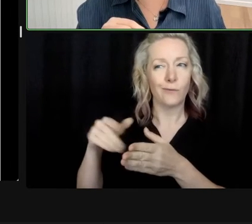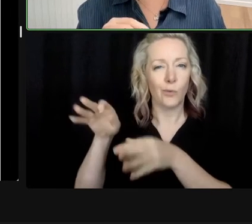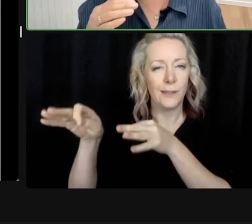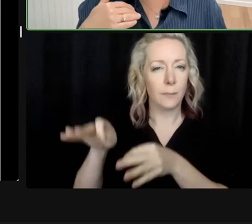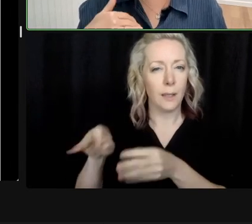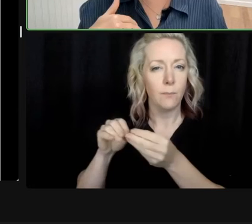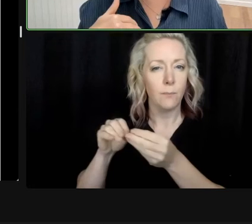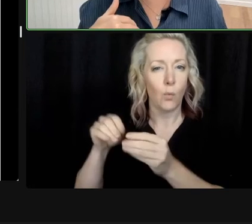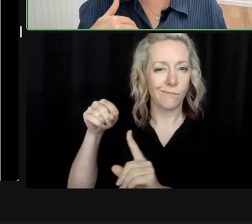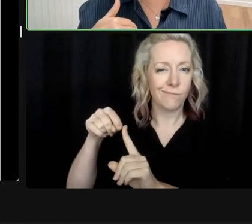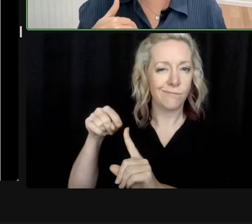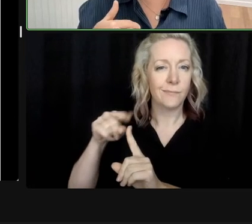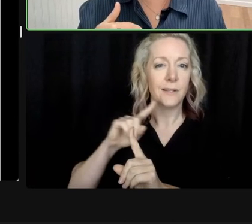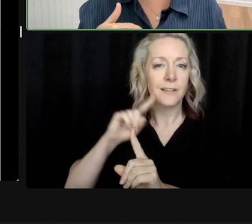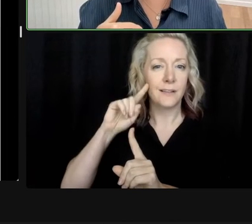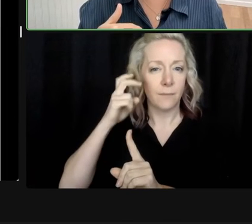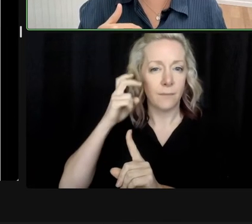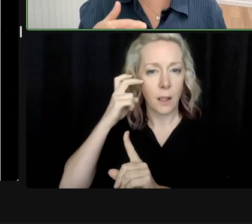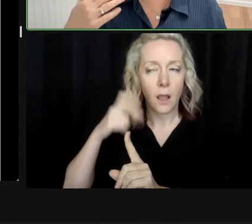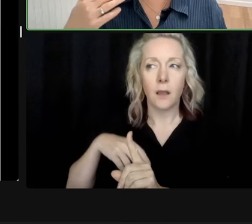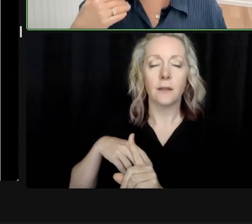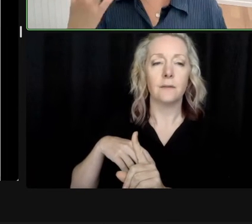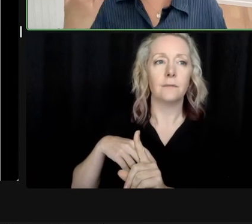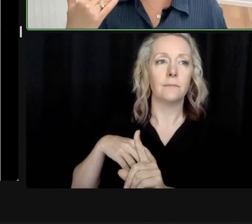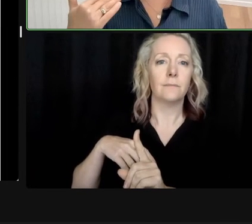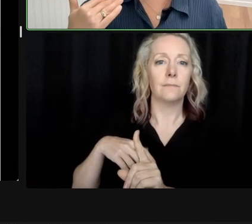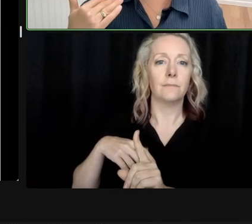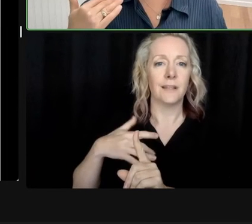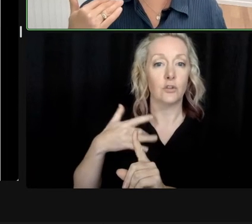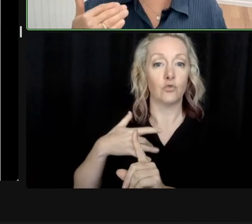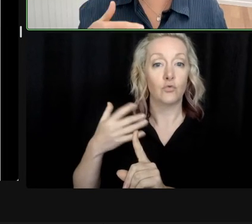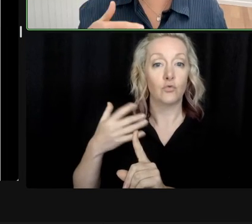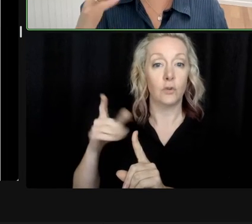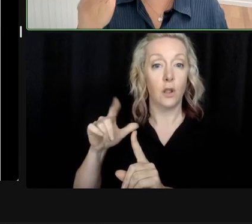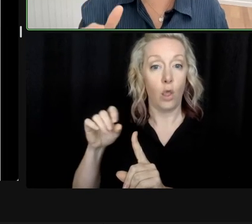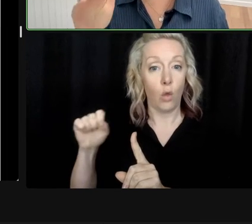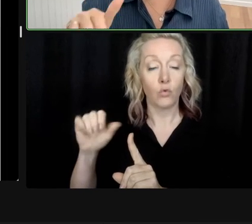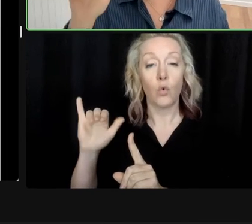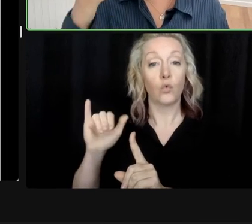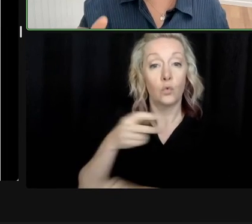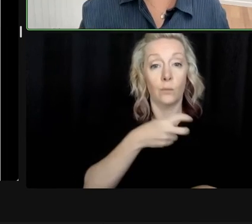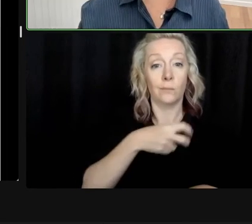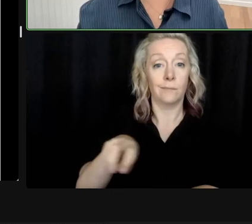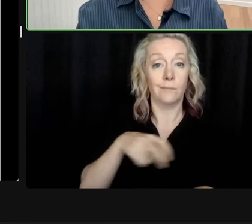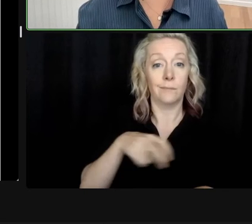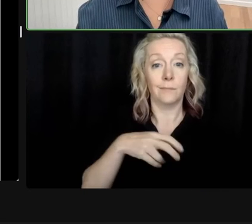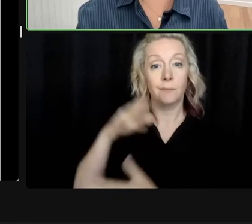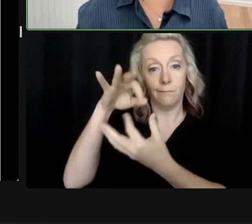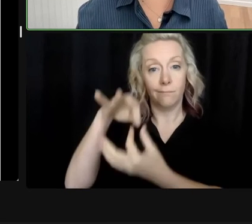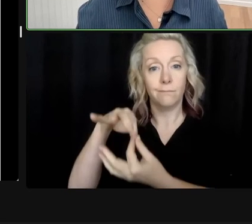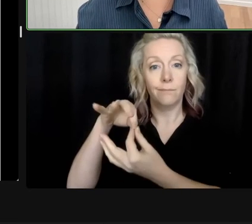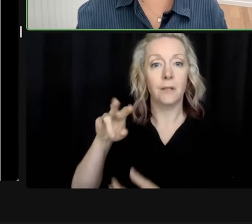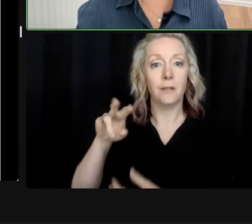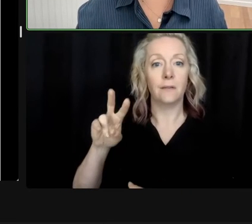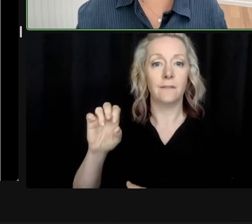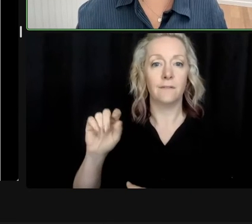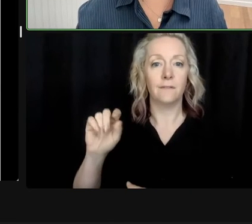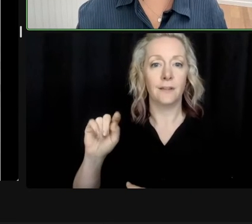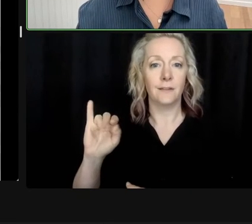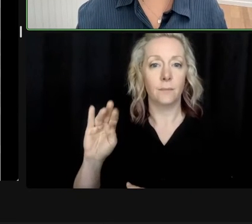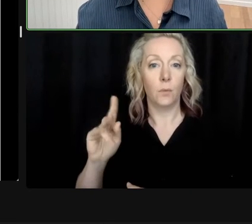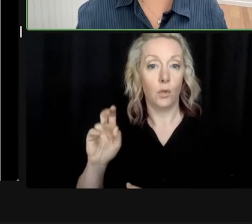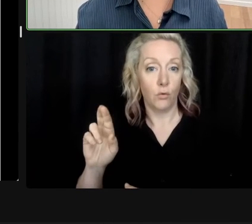deficits or sensory losses in terms of vision and hearing, and also the vestibular sense, but they're already thinking about sensory